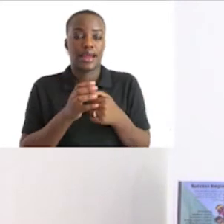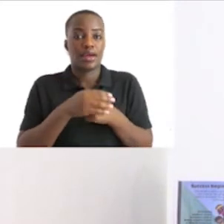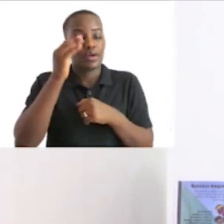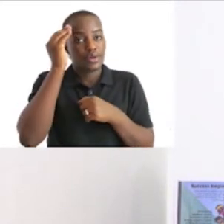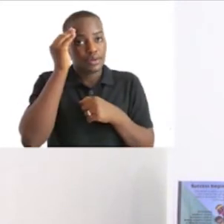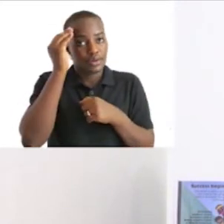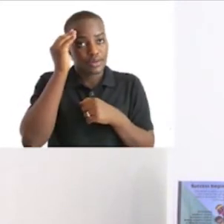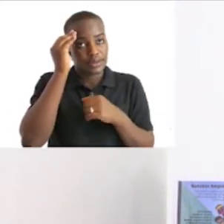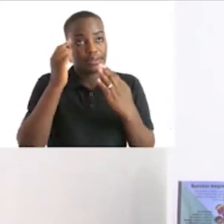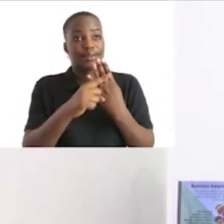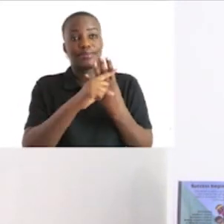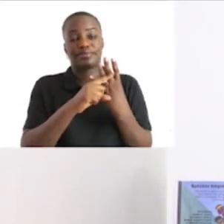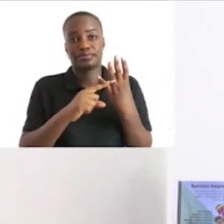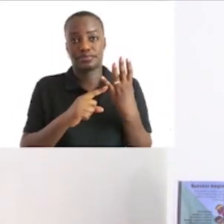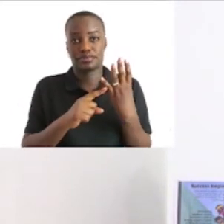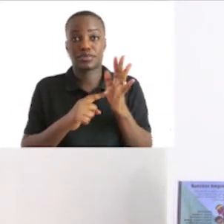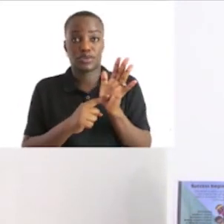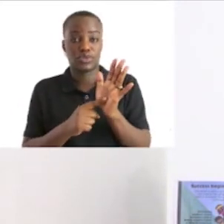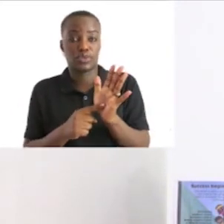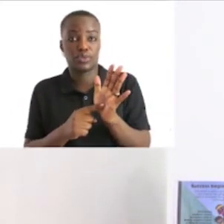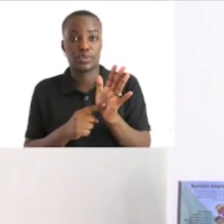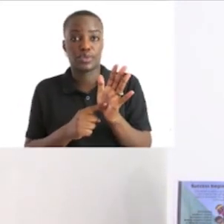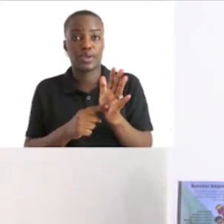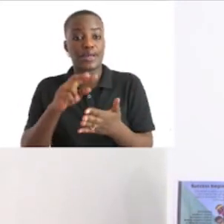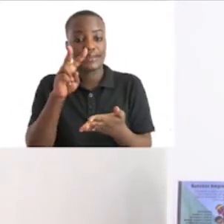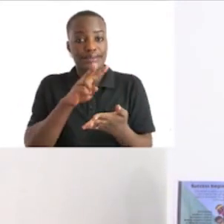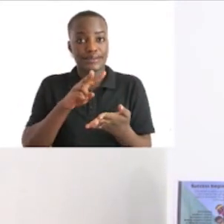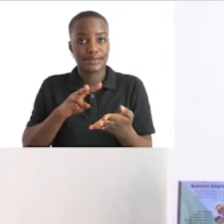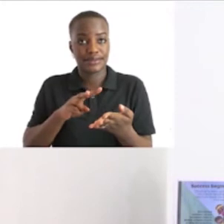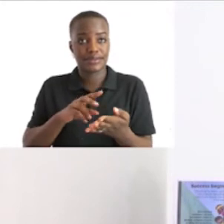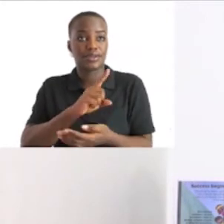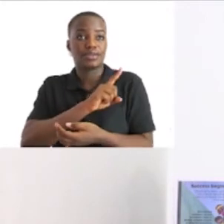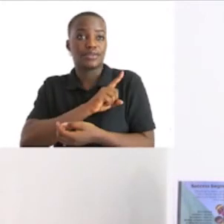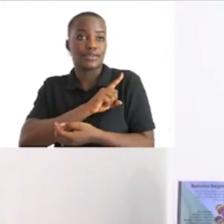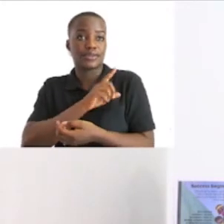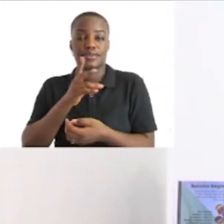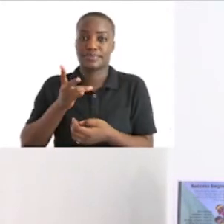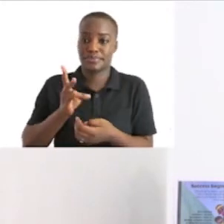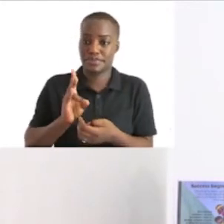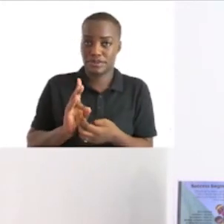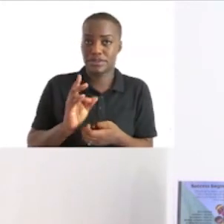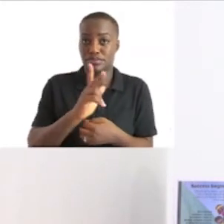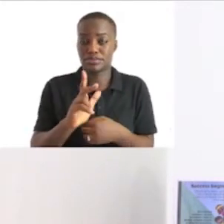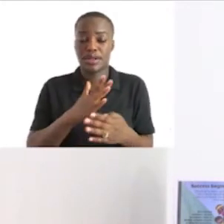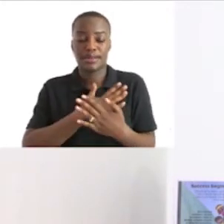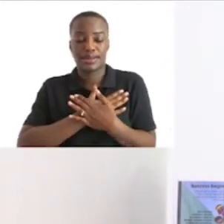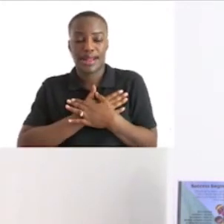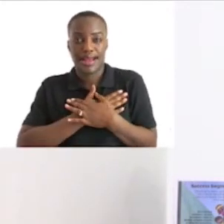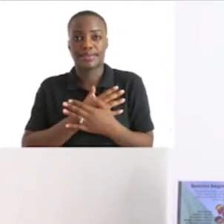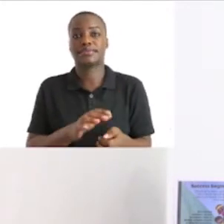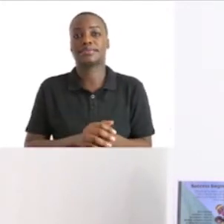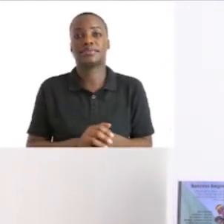know that the tally chart showed us that it is 17 people that